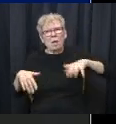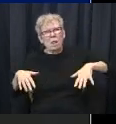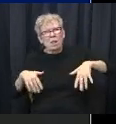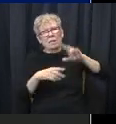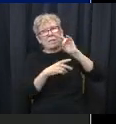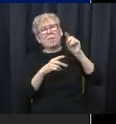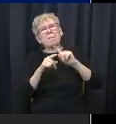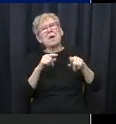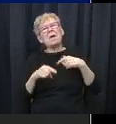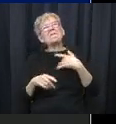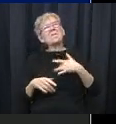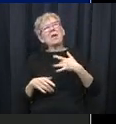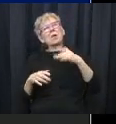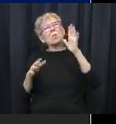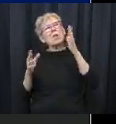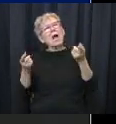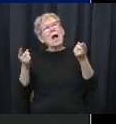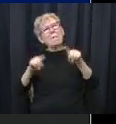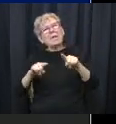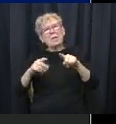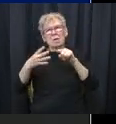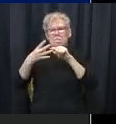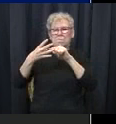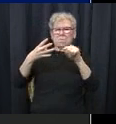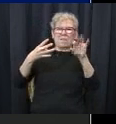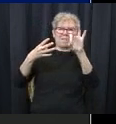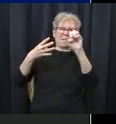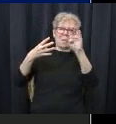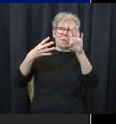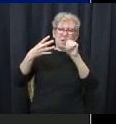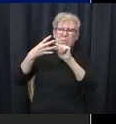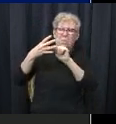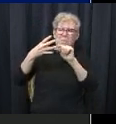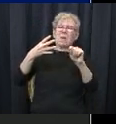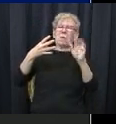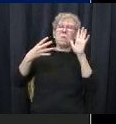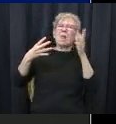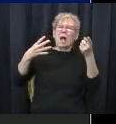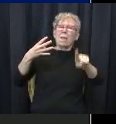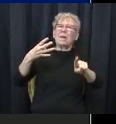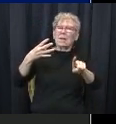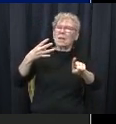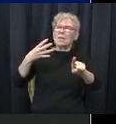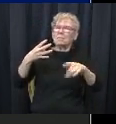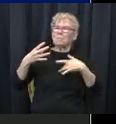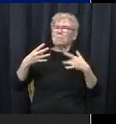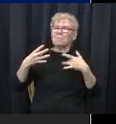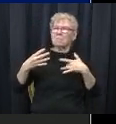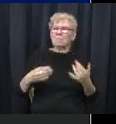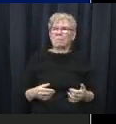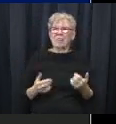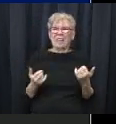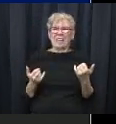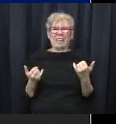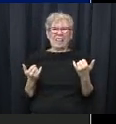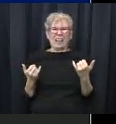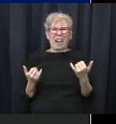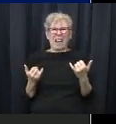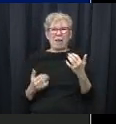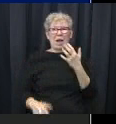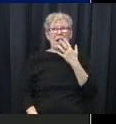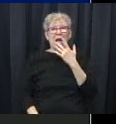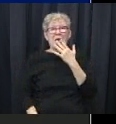So this is the current county levels where counties formally sit in the dial. You can see a lot of them are in orange